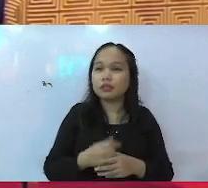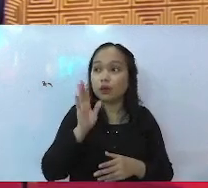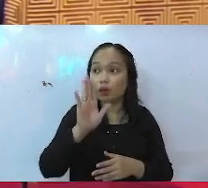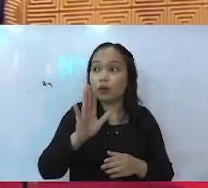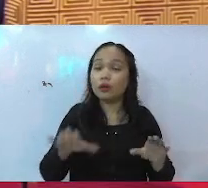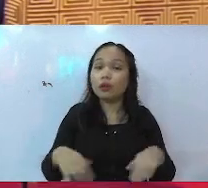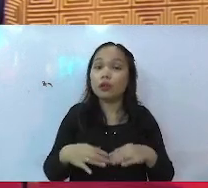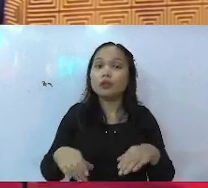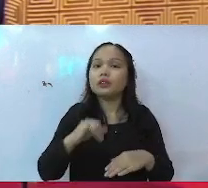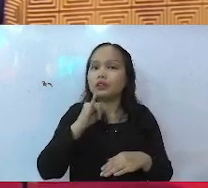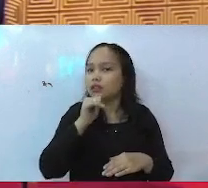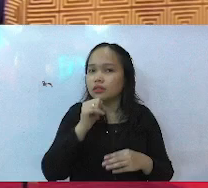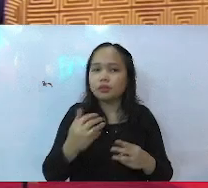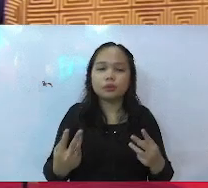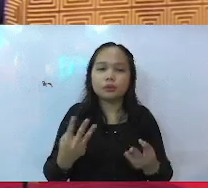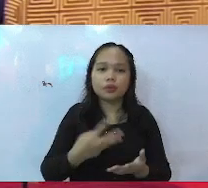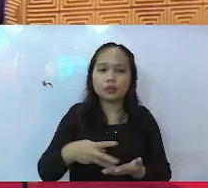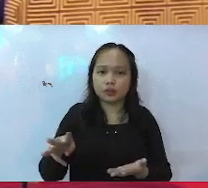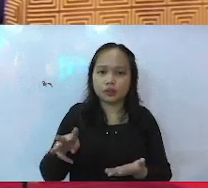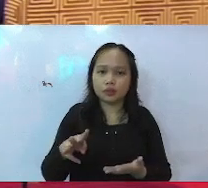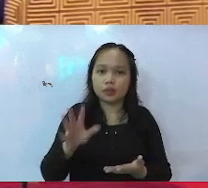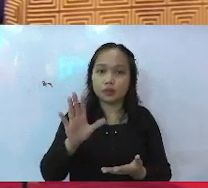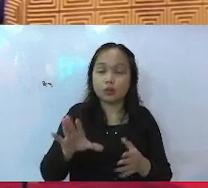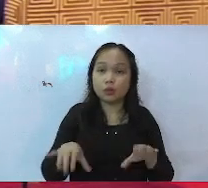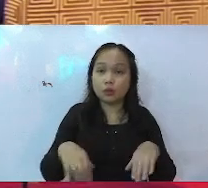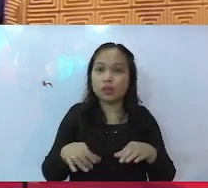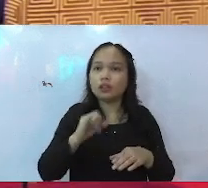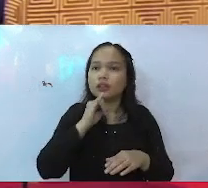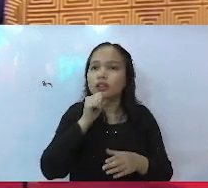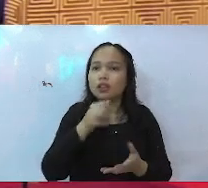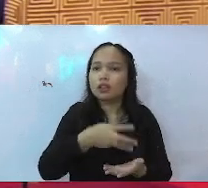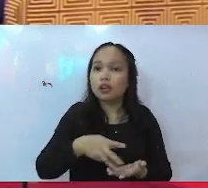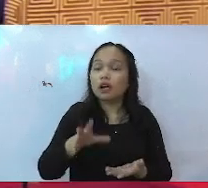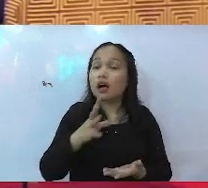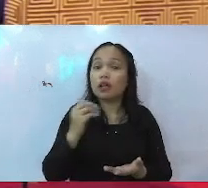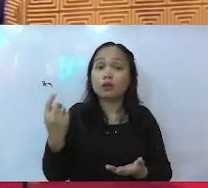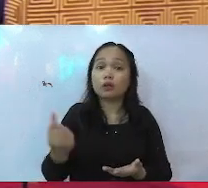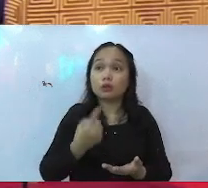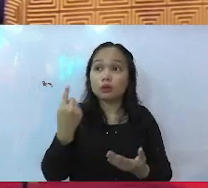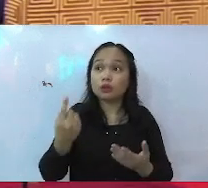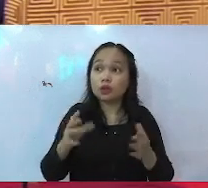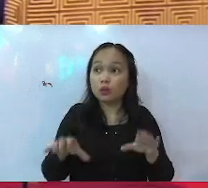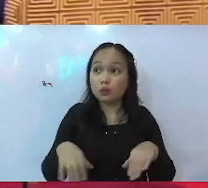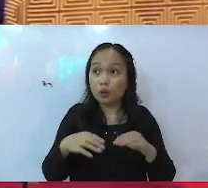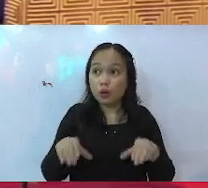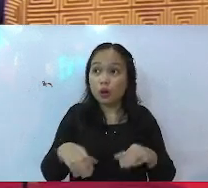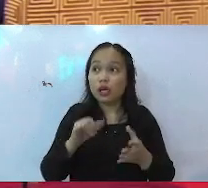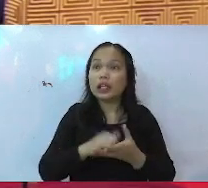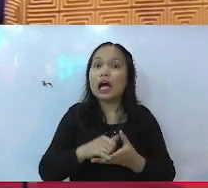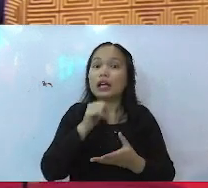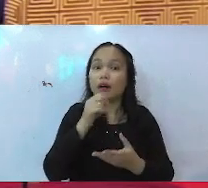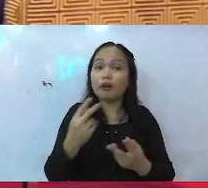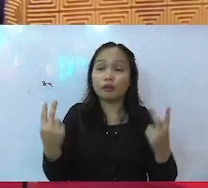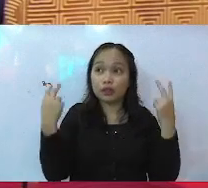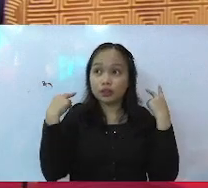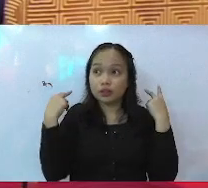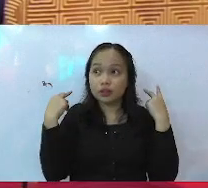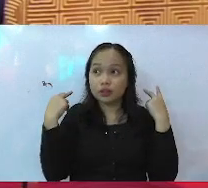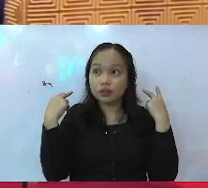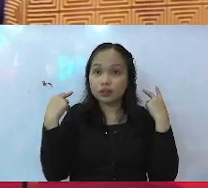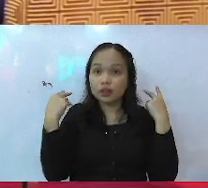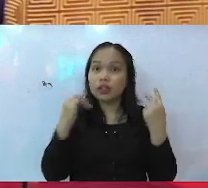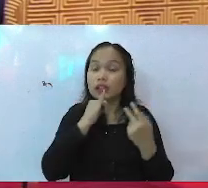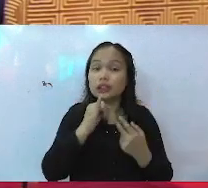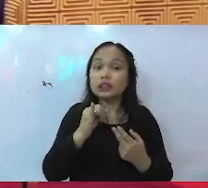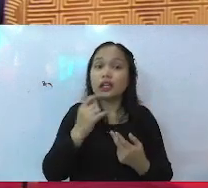labor is not in vain and the only labor that will not be in vain young people